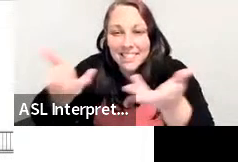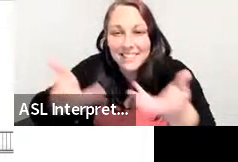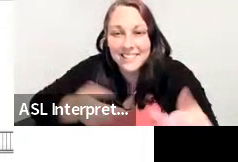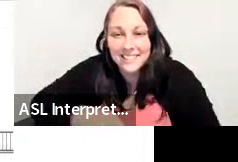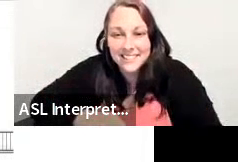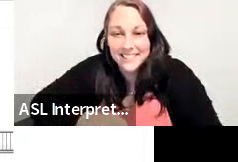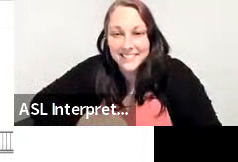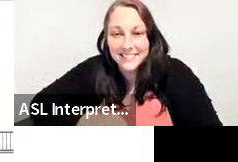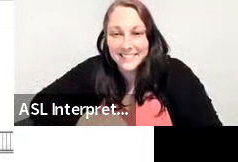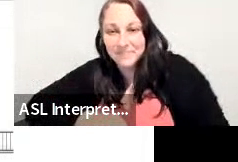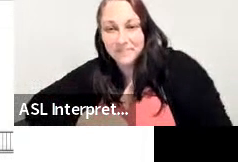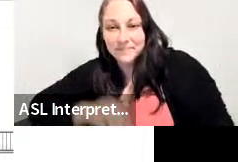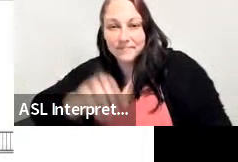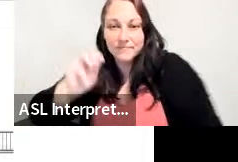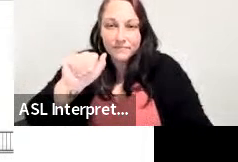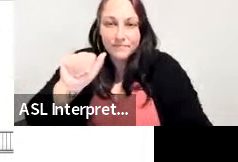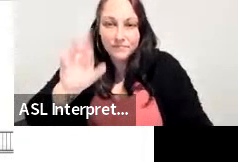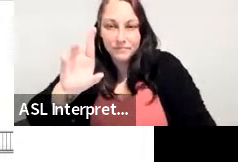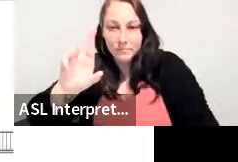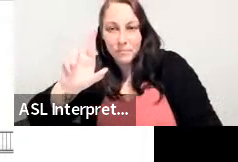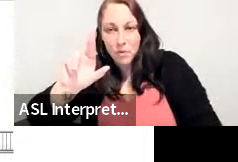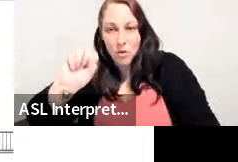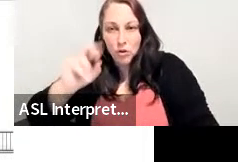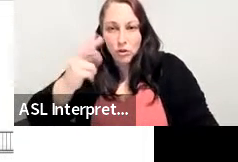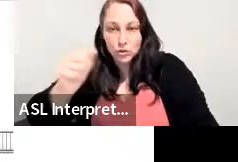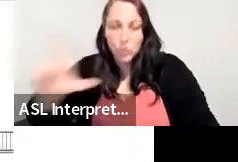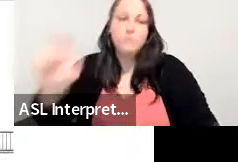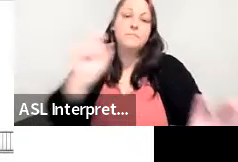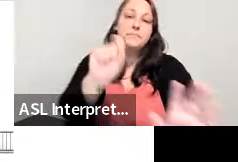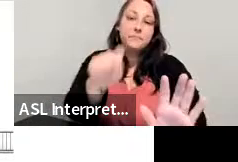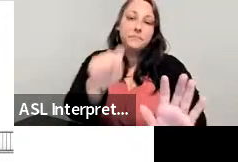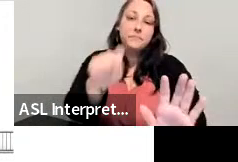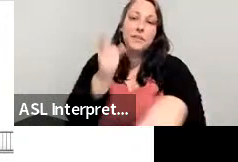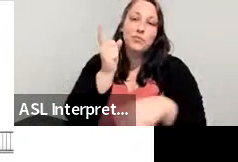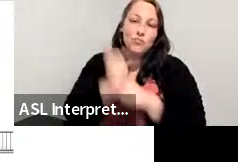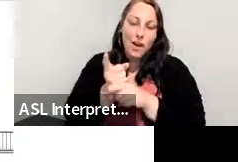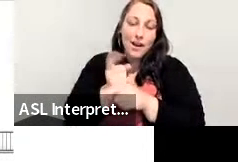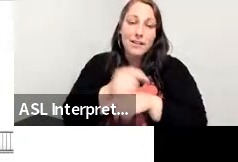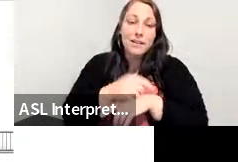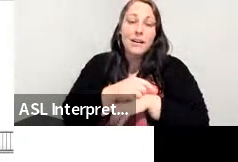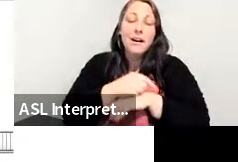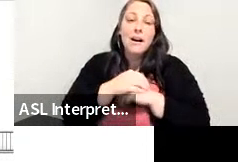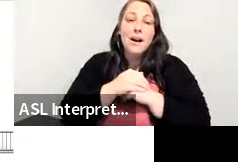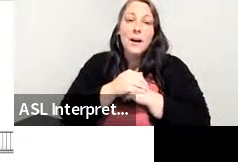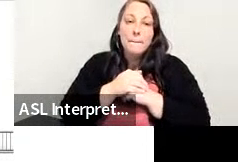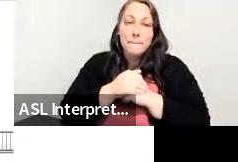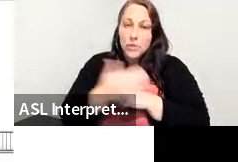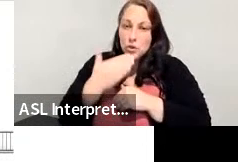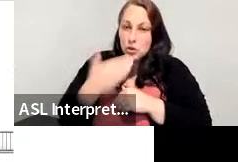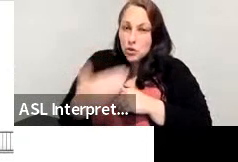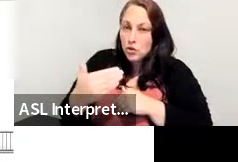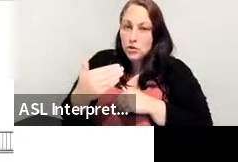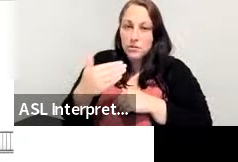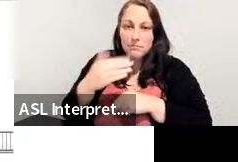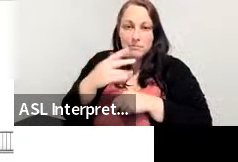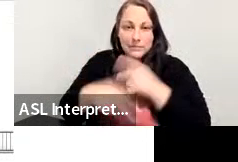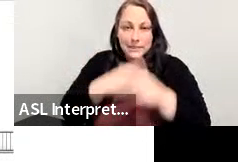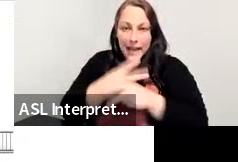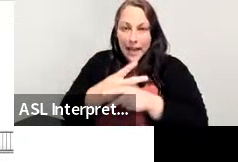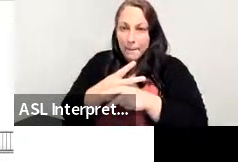just real quick. I was going to say, yeah, the right type of retail teamed up with this space could be part of